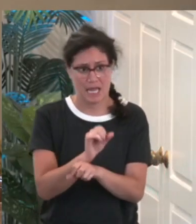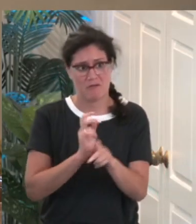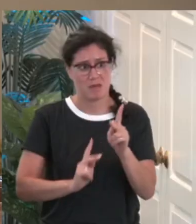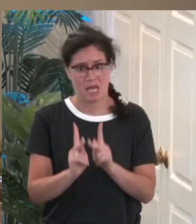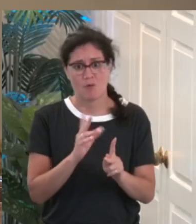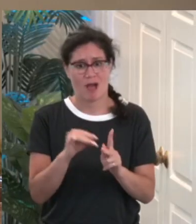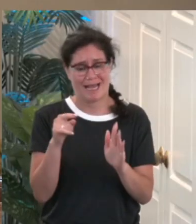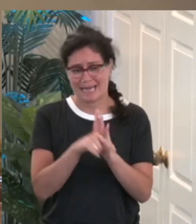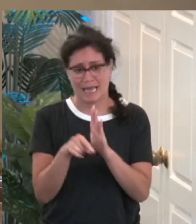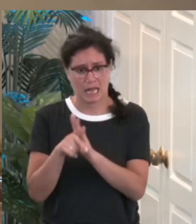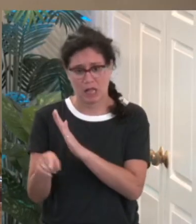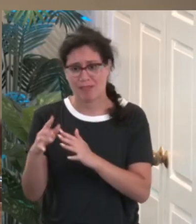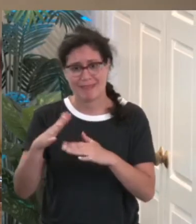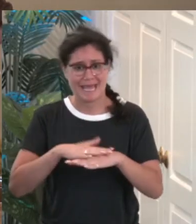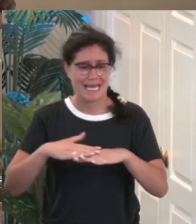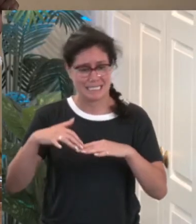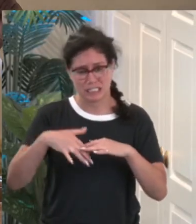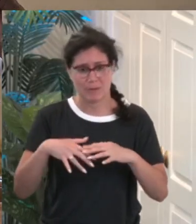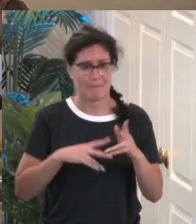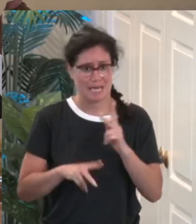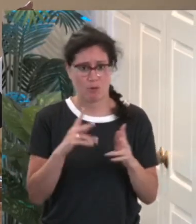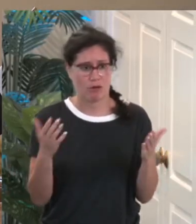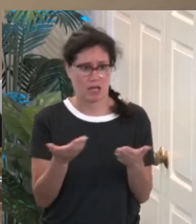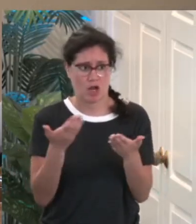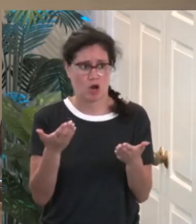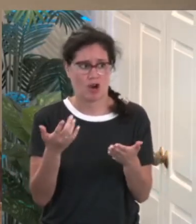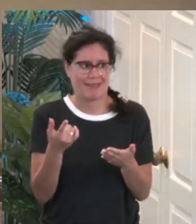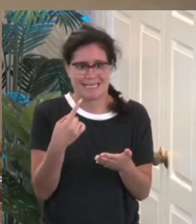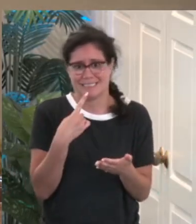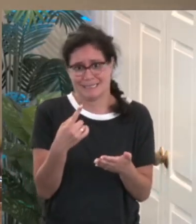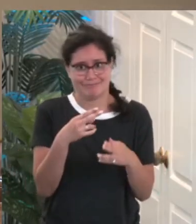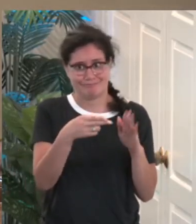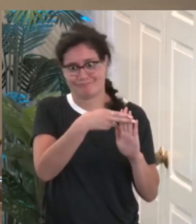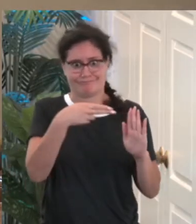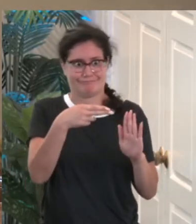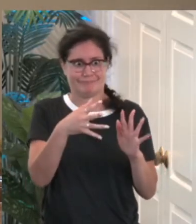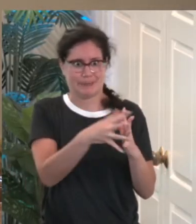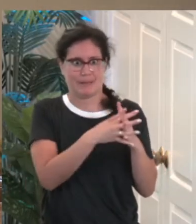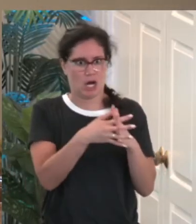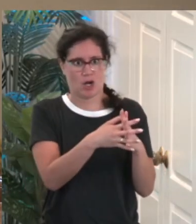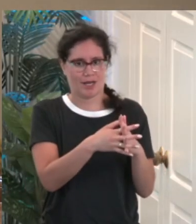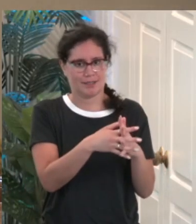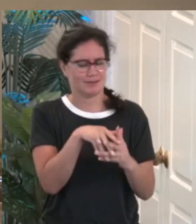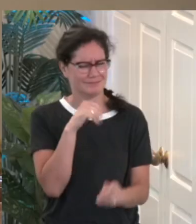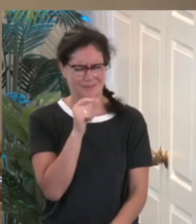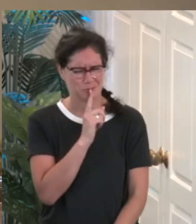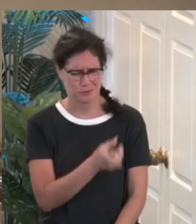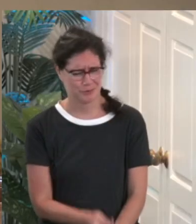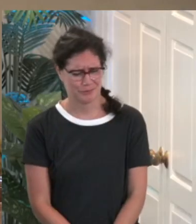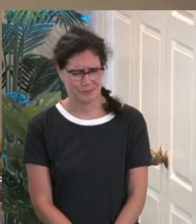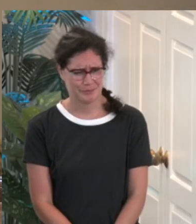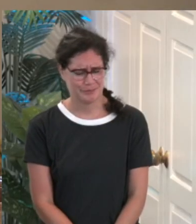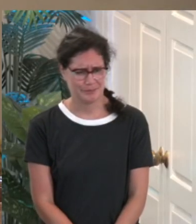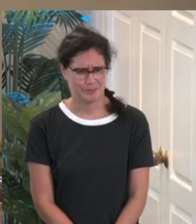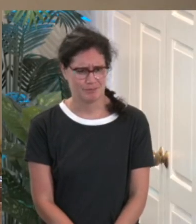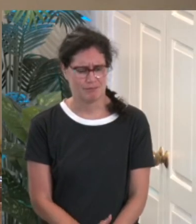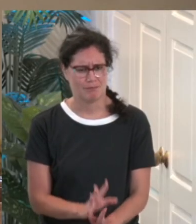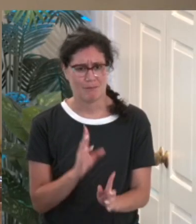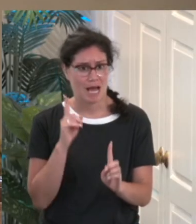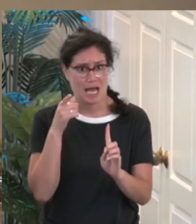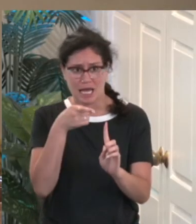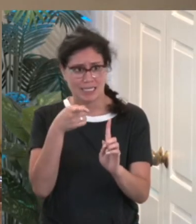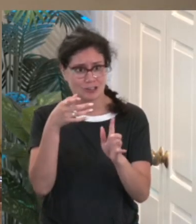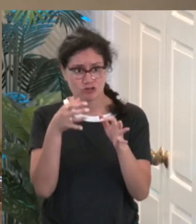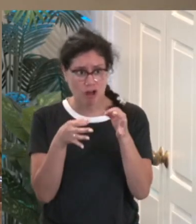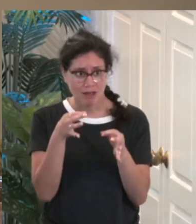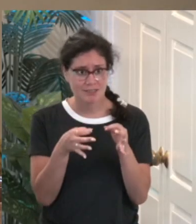indigenous people who were here. And then they say, we discovered America. That is not true. But what is justice is to